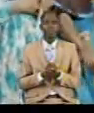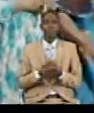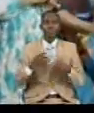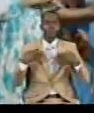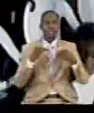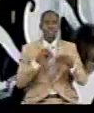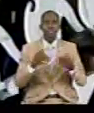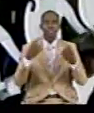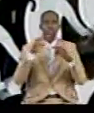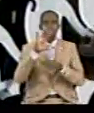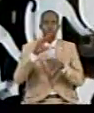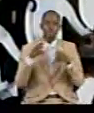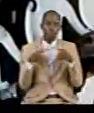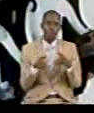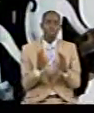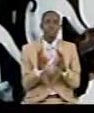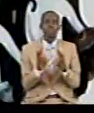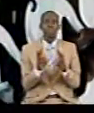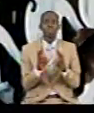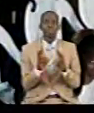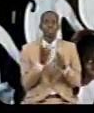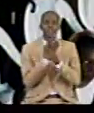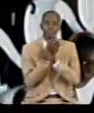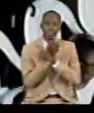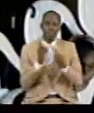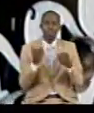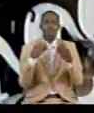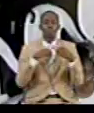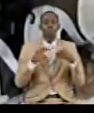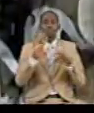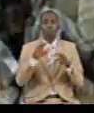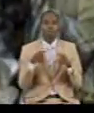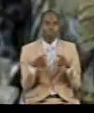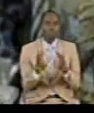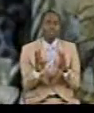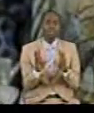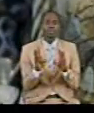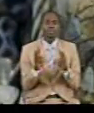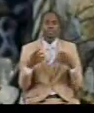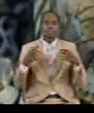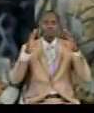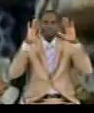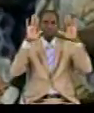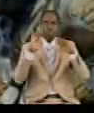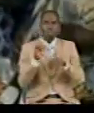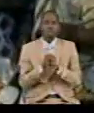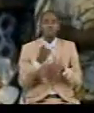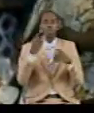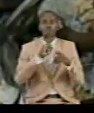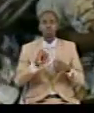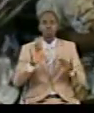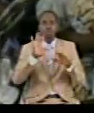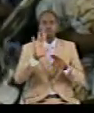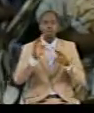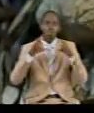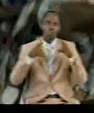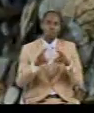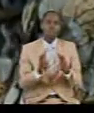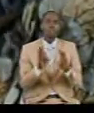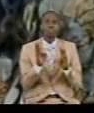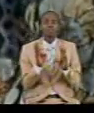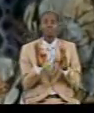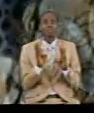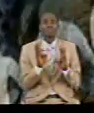way. Amen. Deliverance coming your way. Amen. Miracle coming your way. Amen.